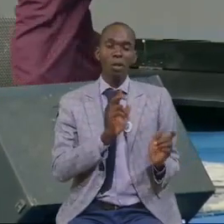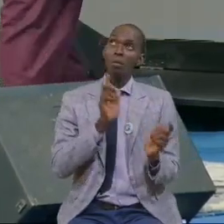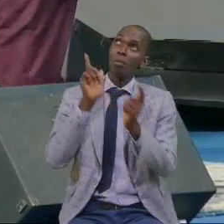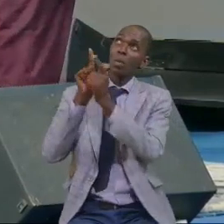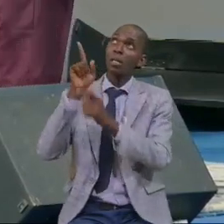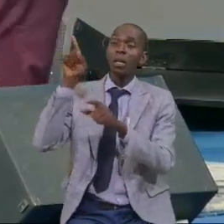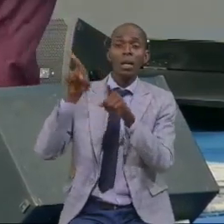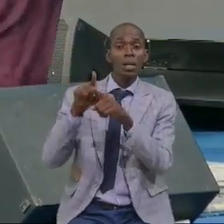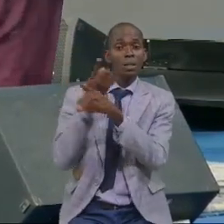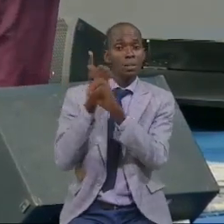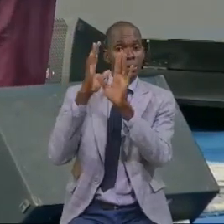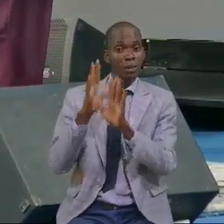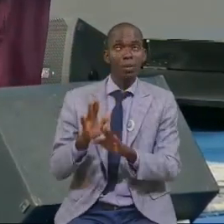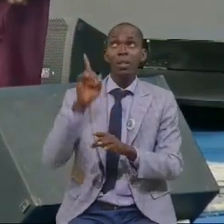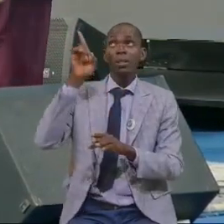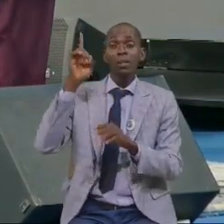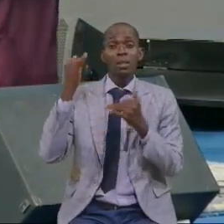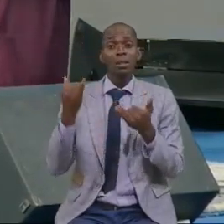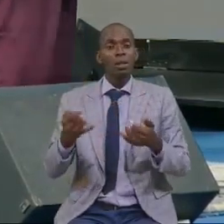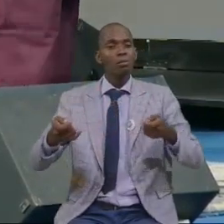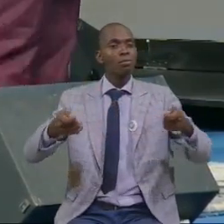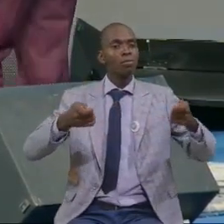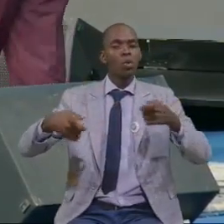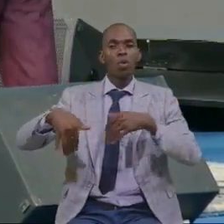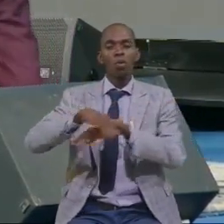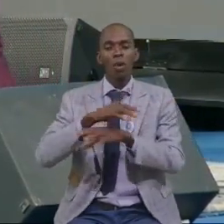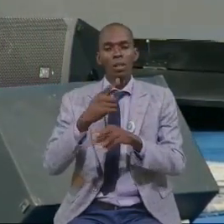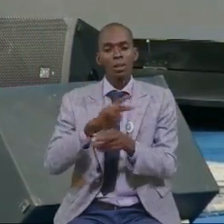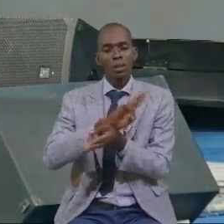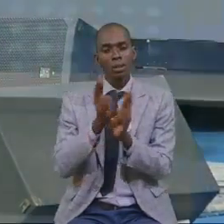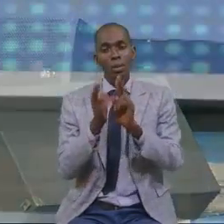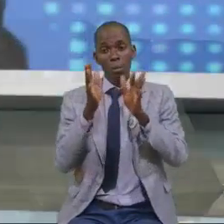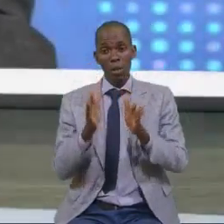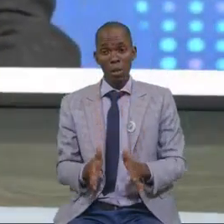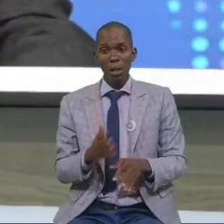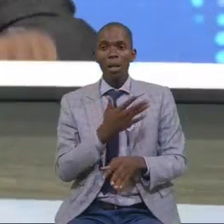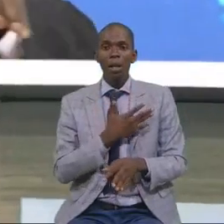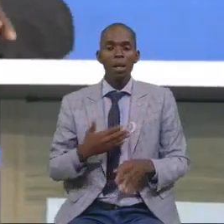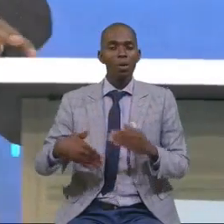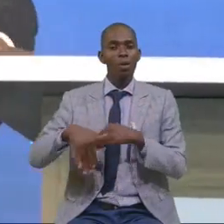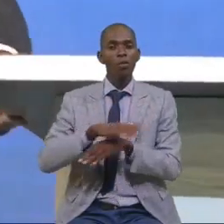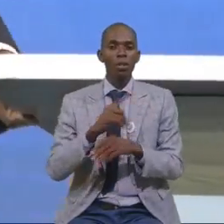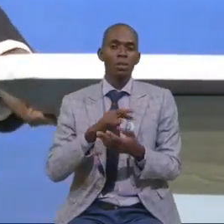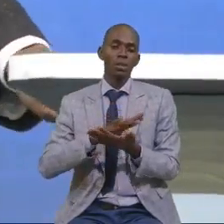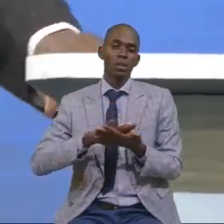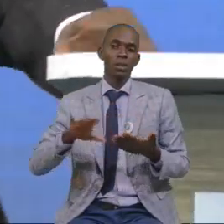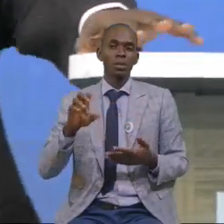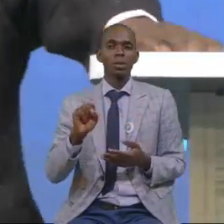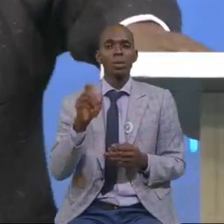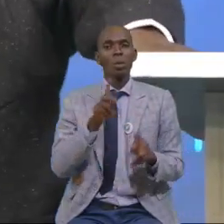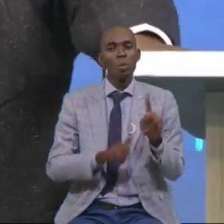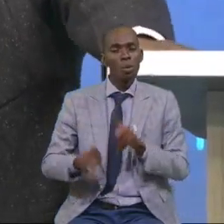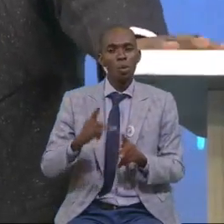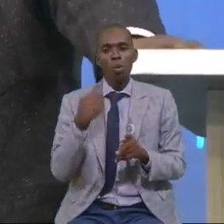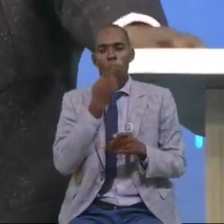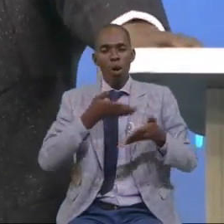He reigns over the repentant, and he reigns over the righteous, the people who allow Christ